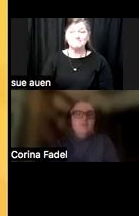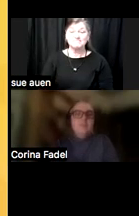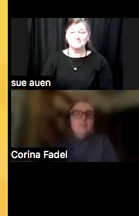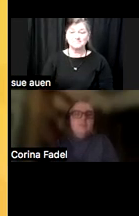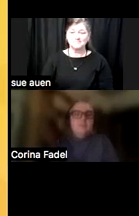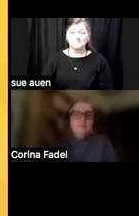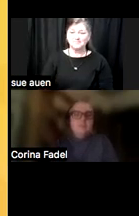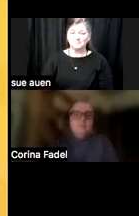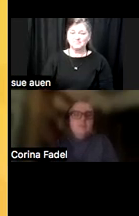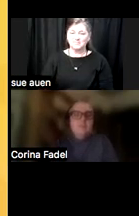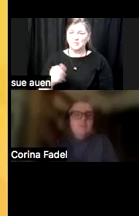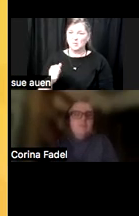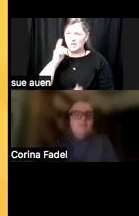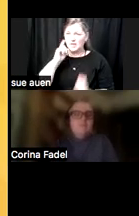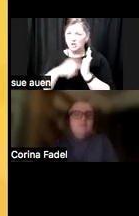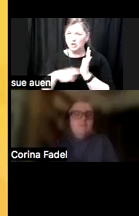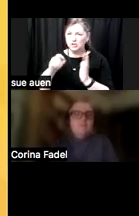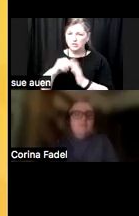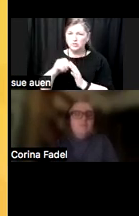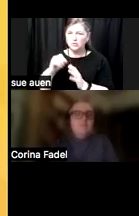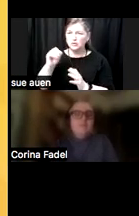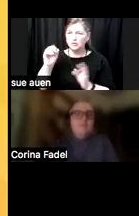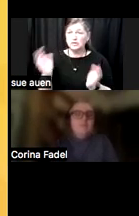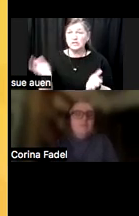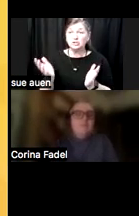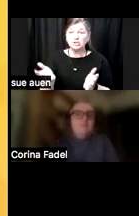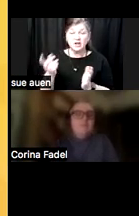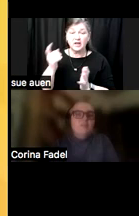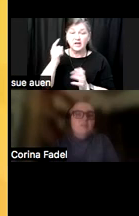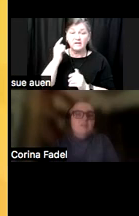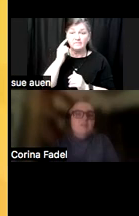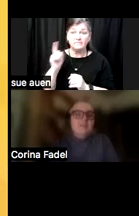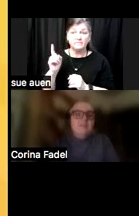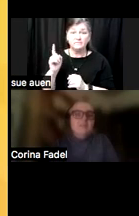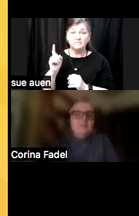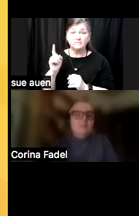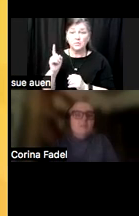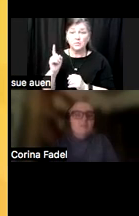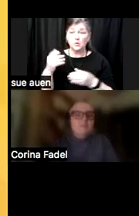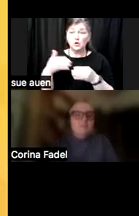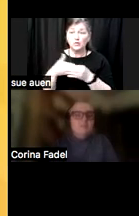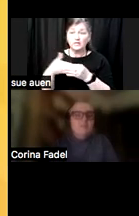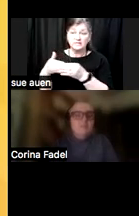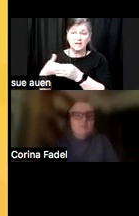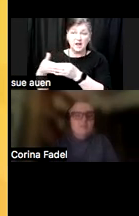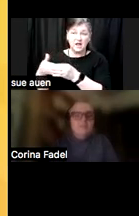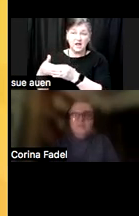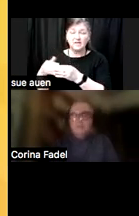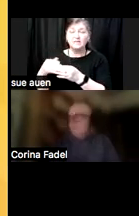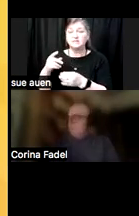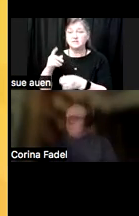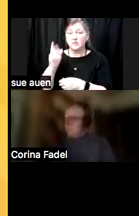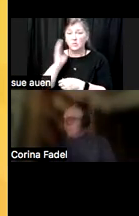You can look into the chat for the slides that we're going to be on.